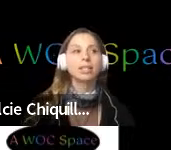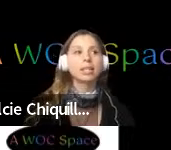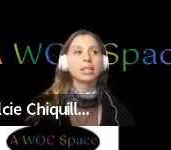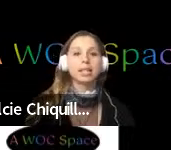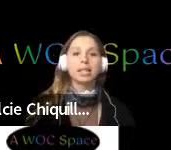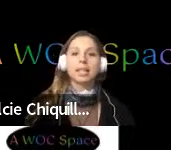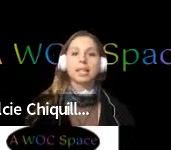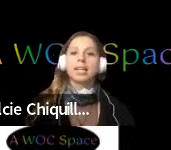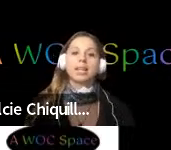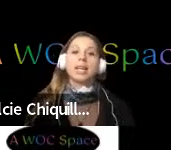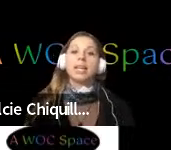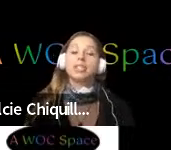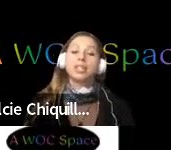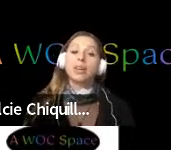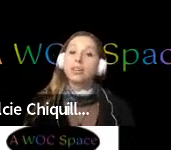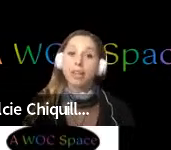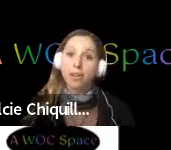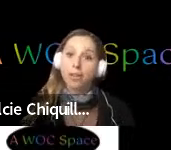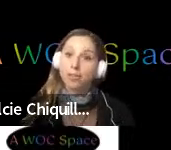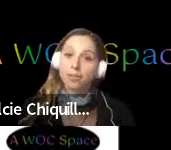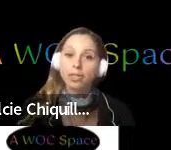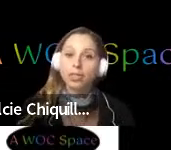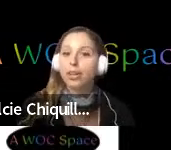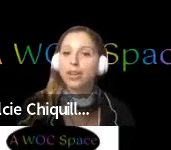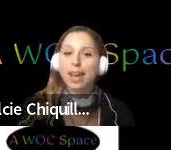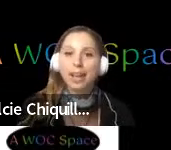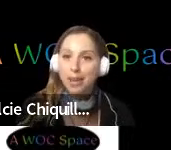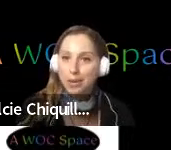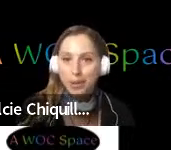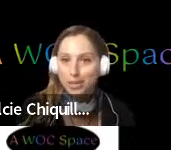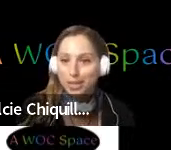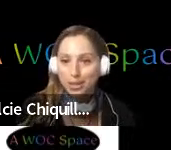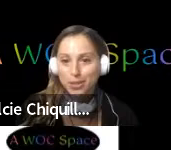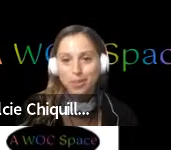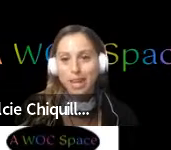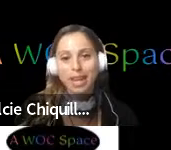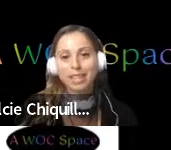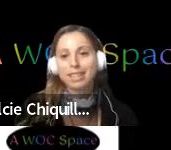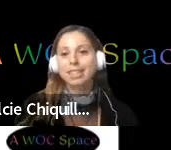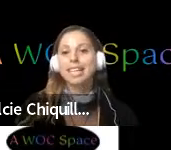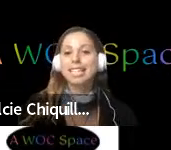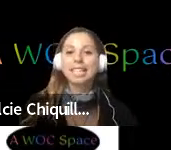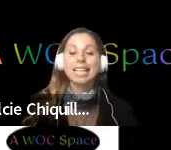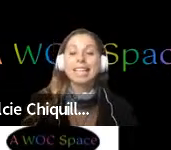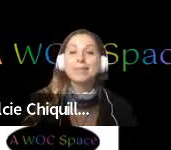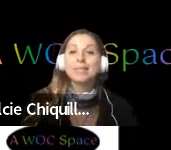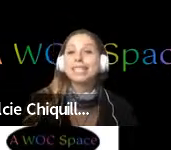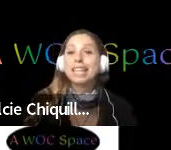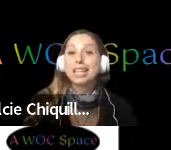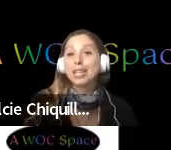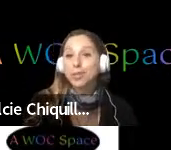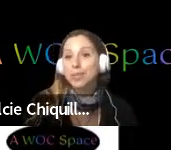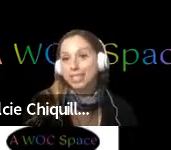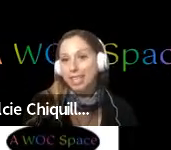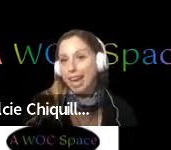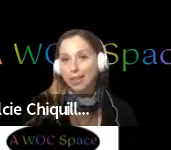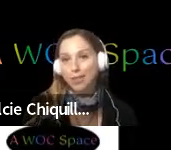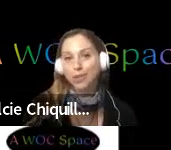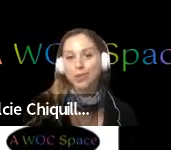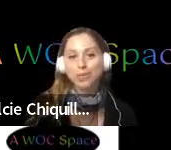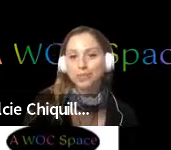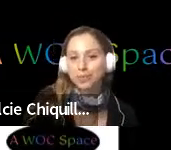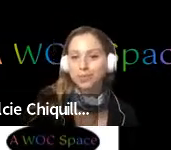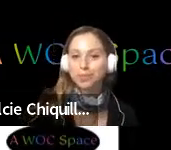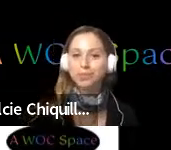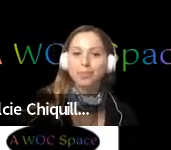interaction. And share yourself. Share your elevator pitch that you just made. Let them see the human side